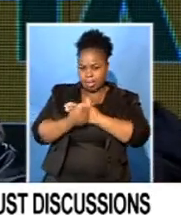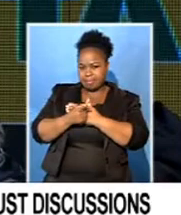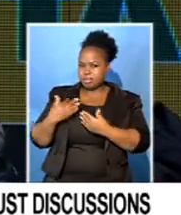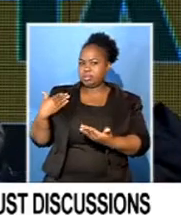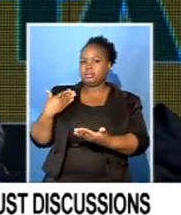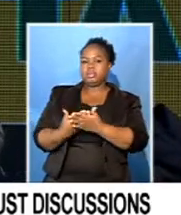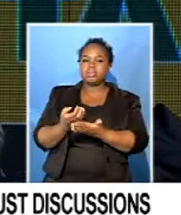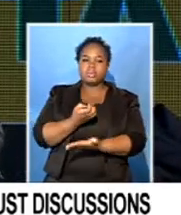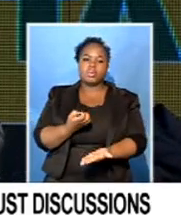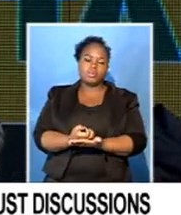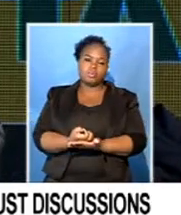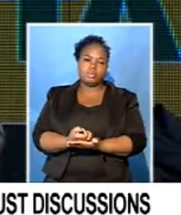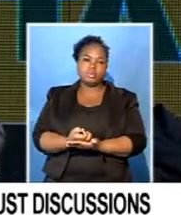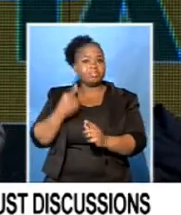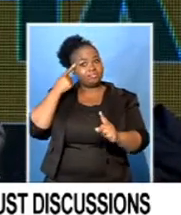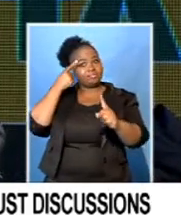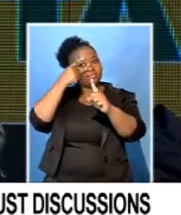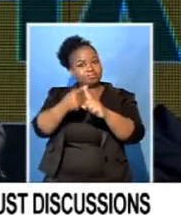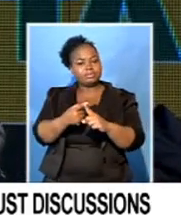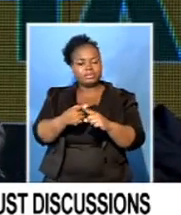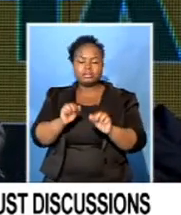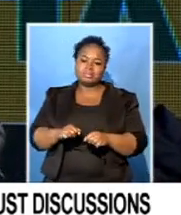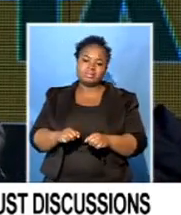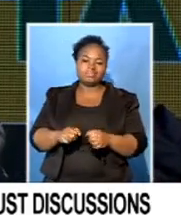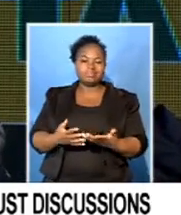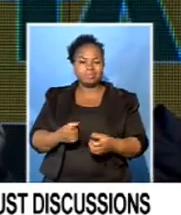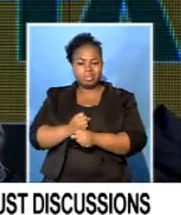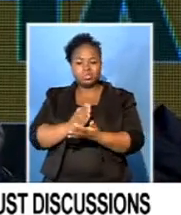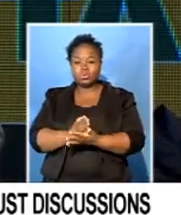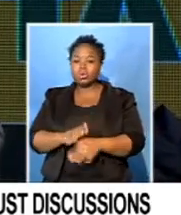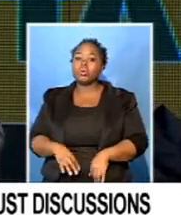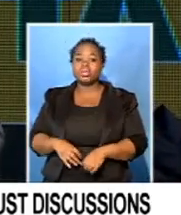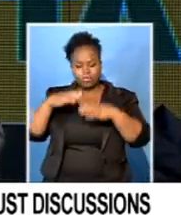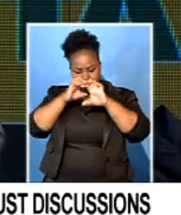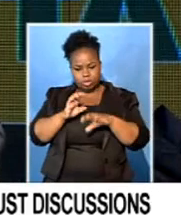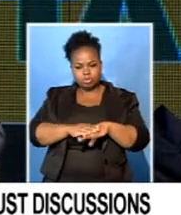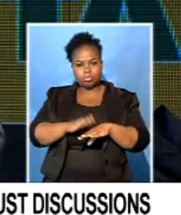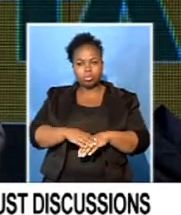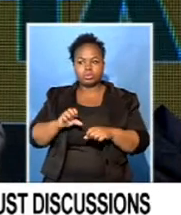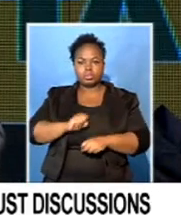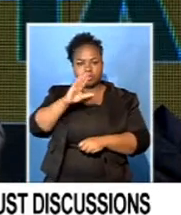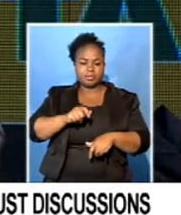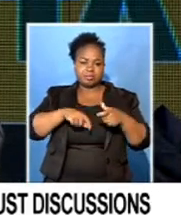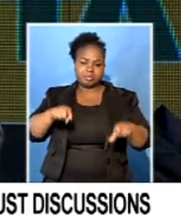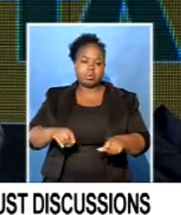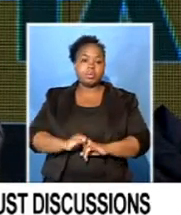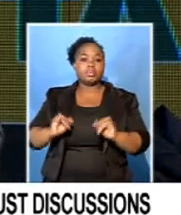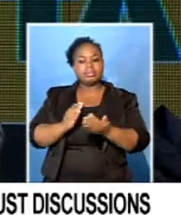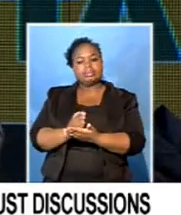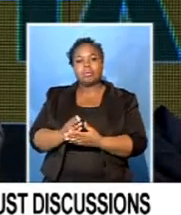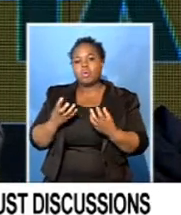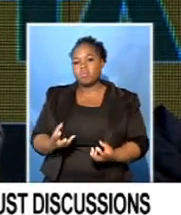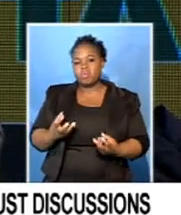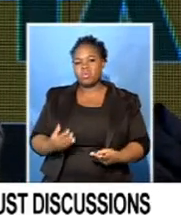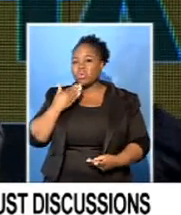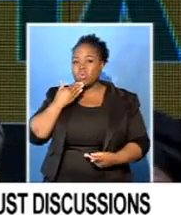the economy in favor of all South Africans, especially the poor, the majority of whom